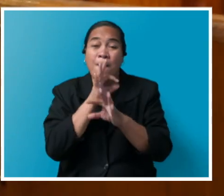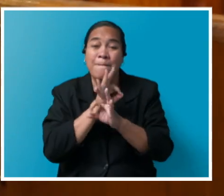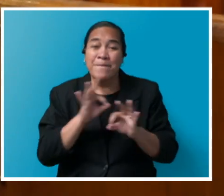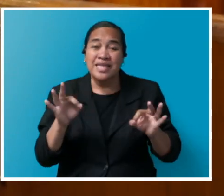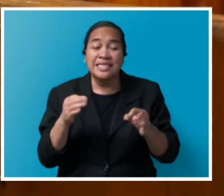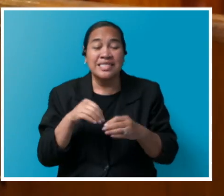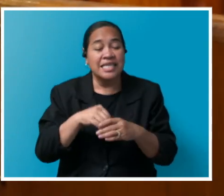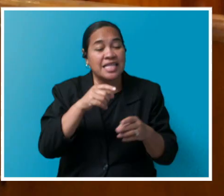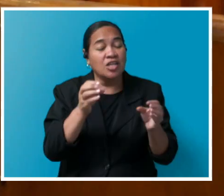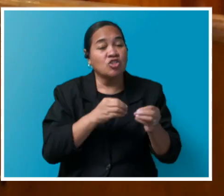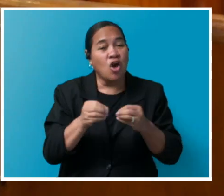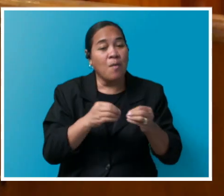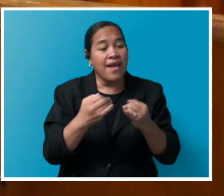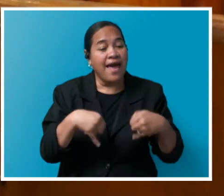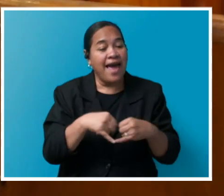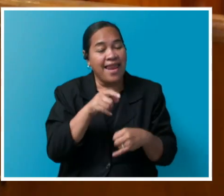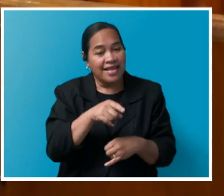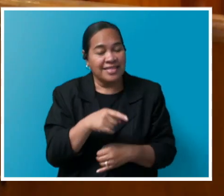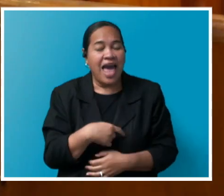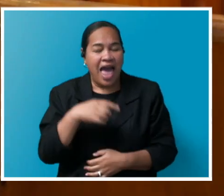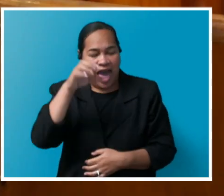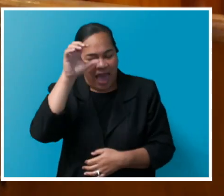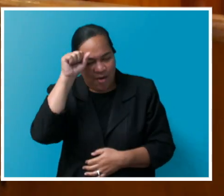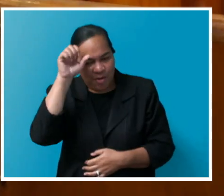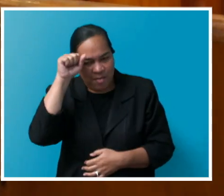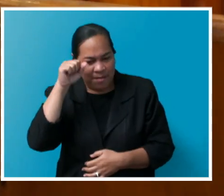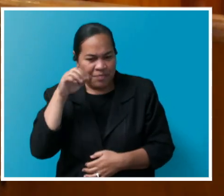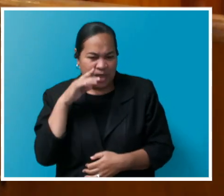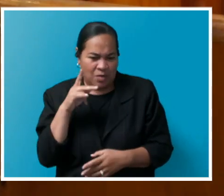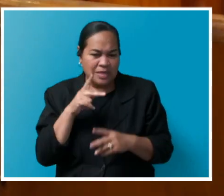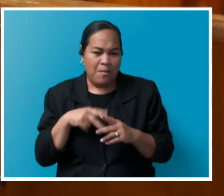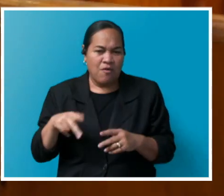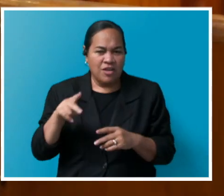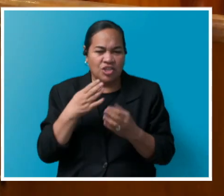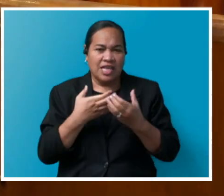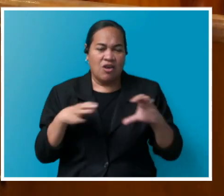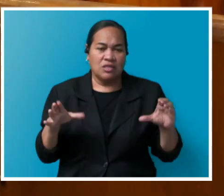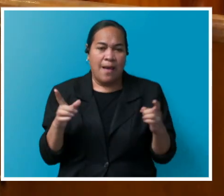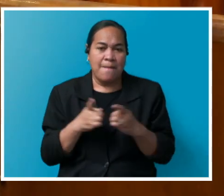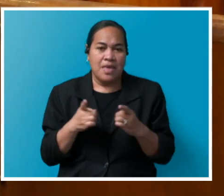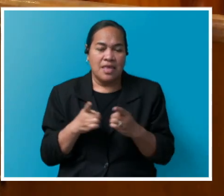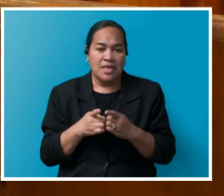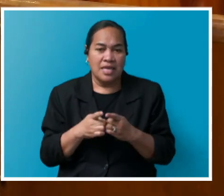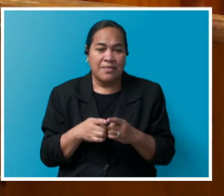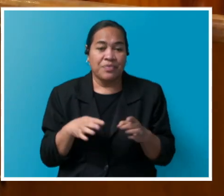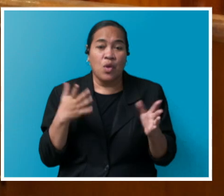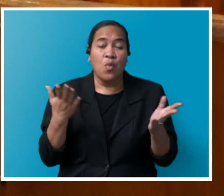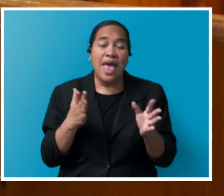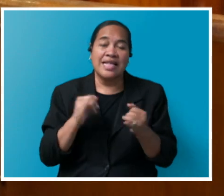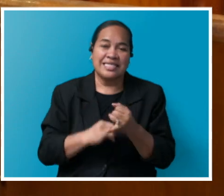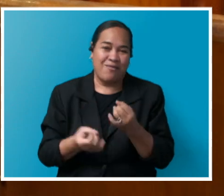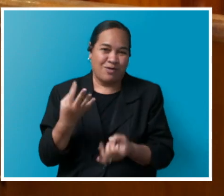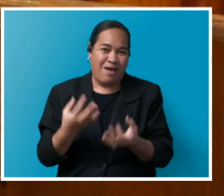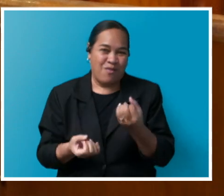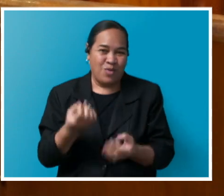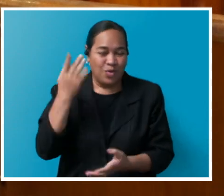Solomon Islands. I remember I was at a provincial council meeting in Eroi in South at that time.